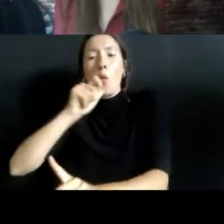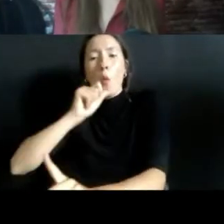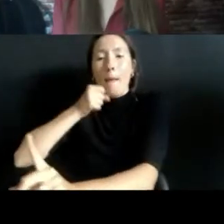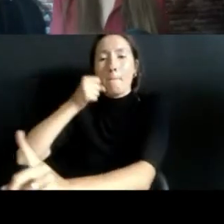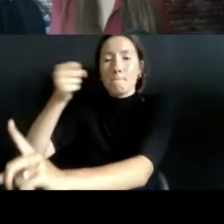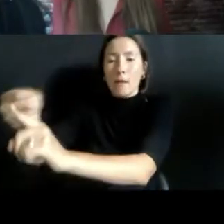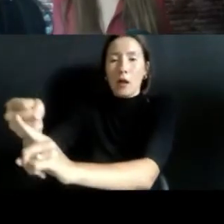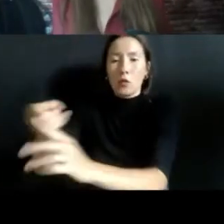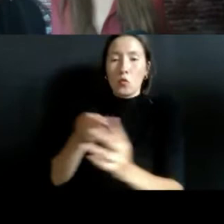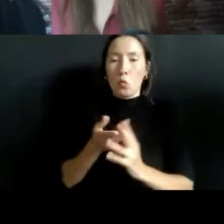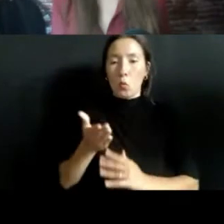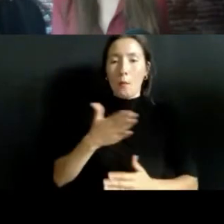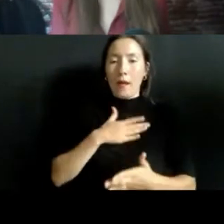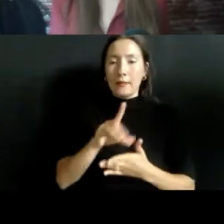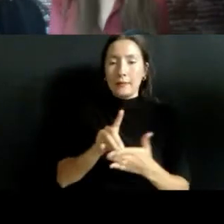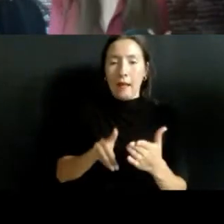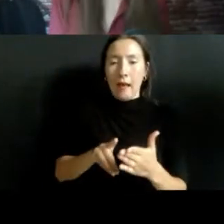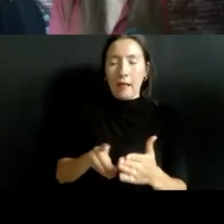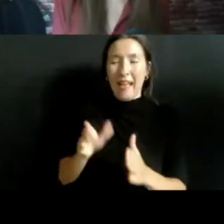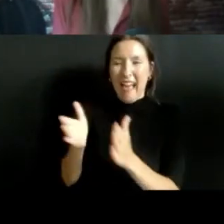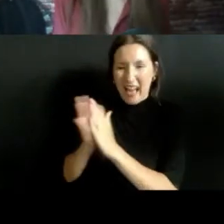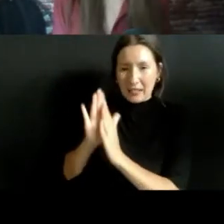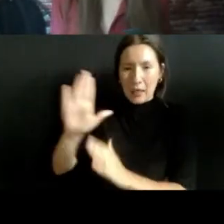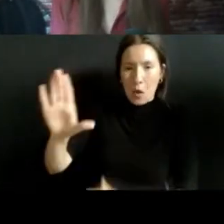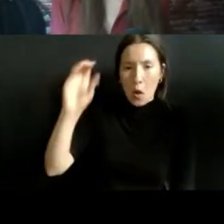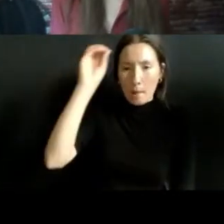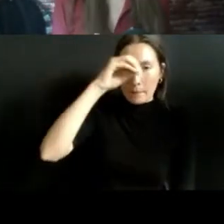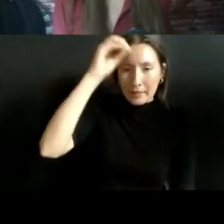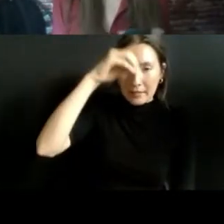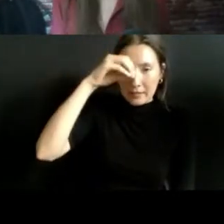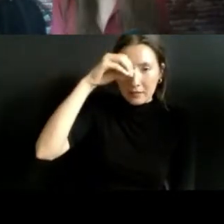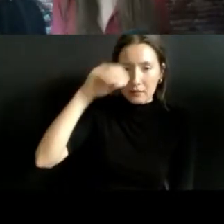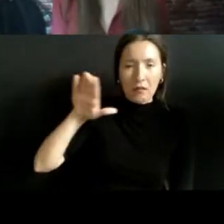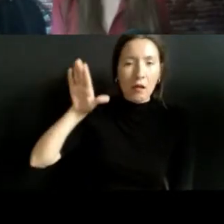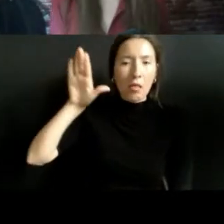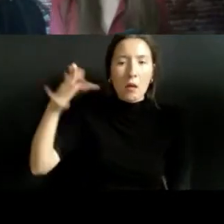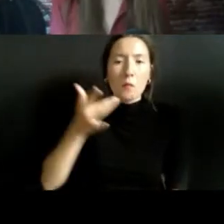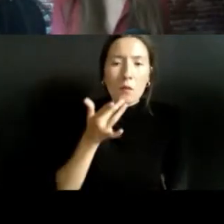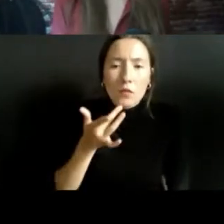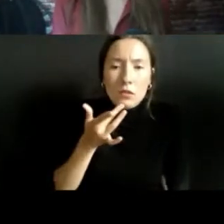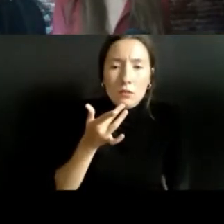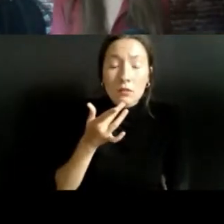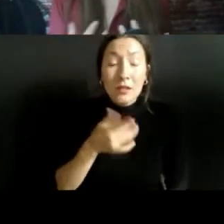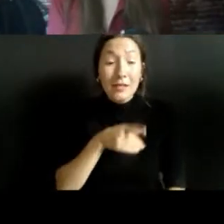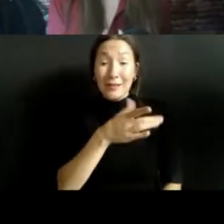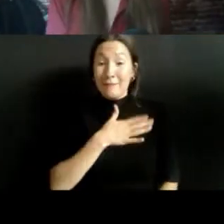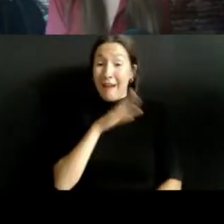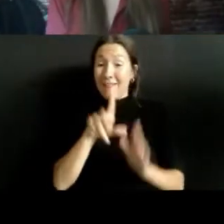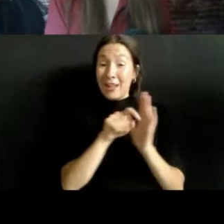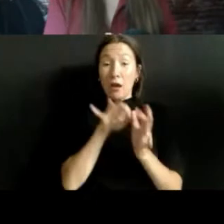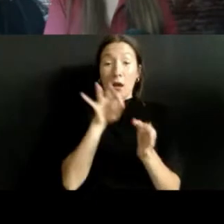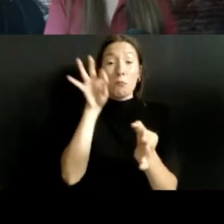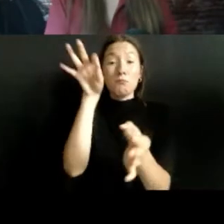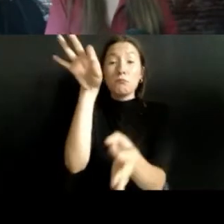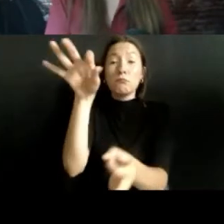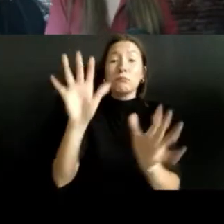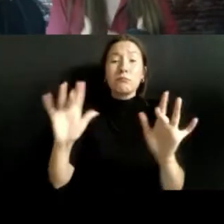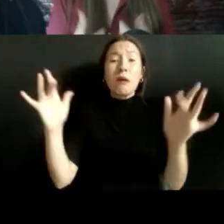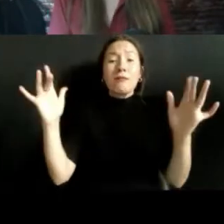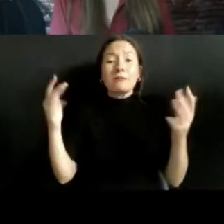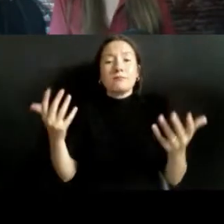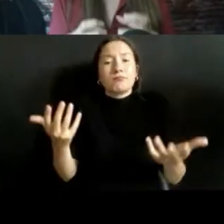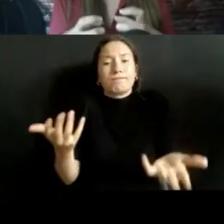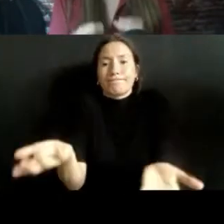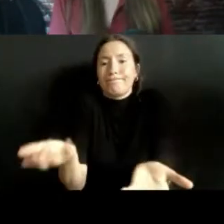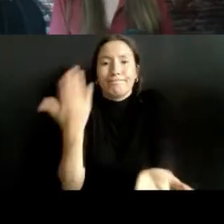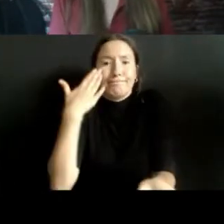get their take. This is my take. So is it the right version? I don't know. But to me, it felt like enough to help you understand what we're trying